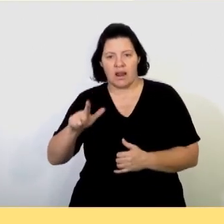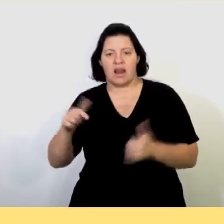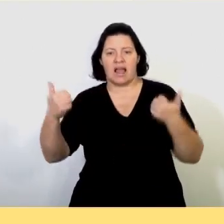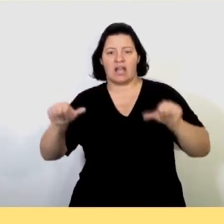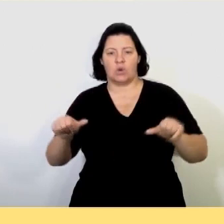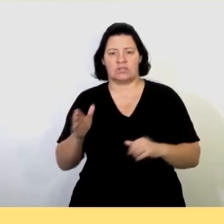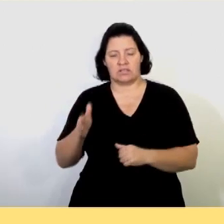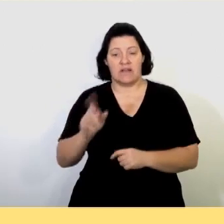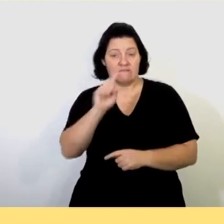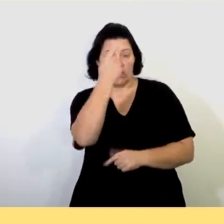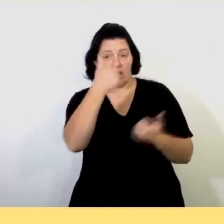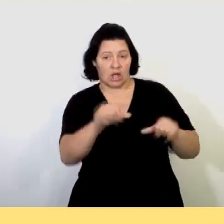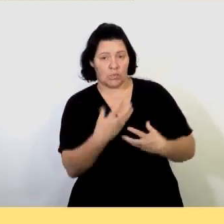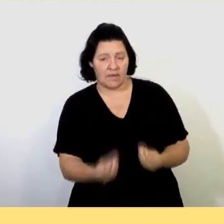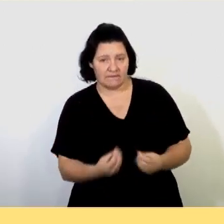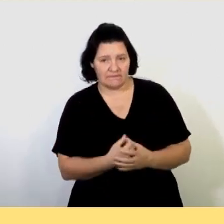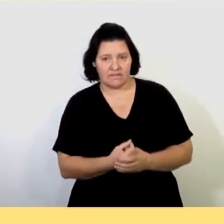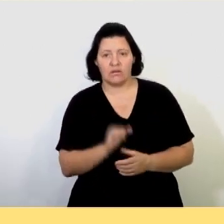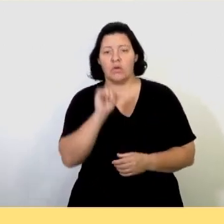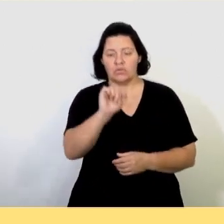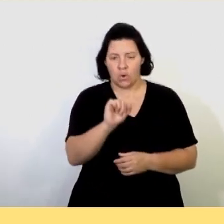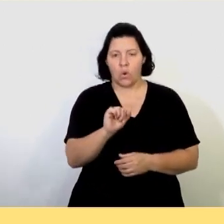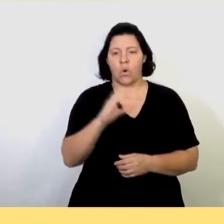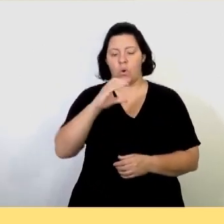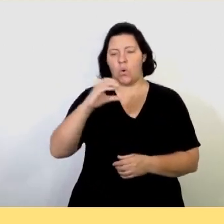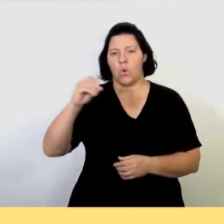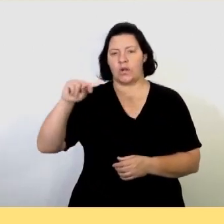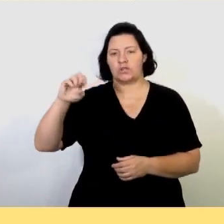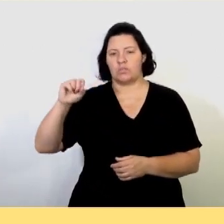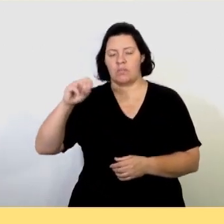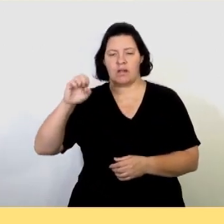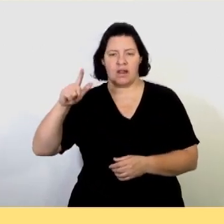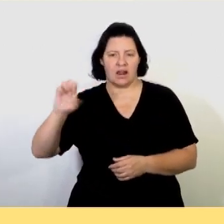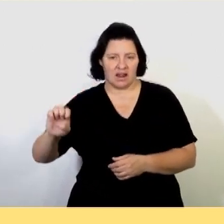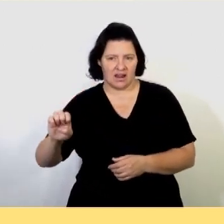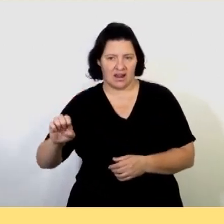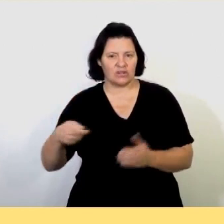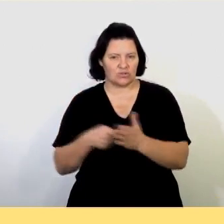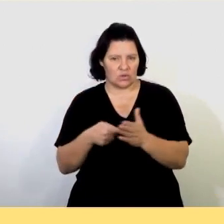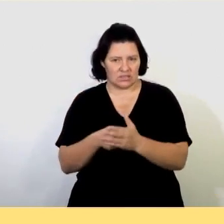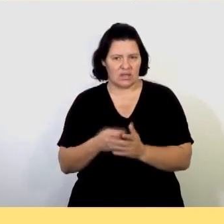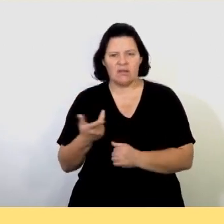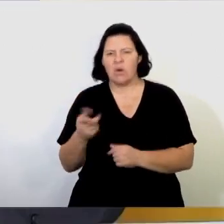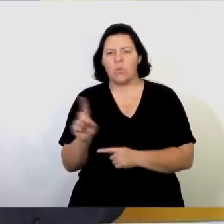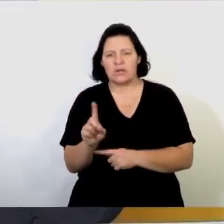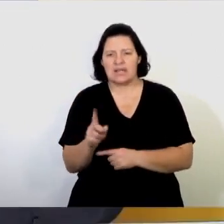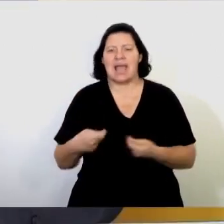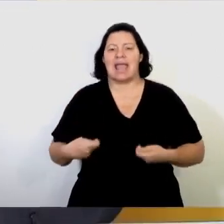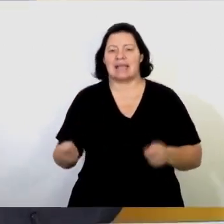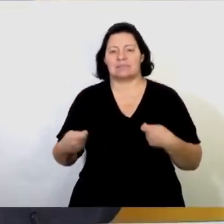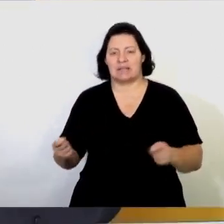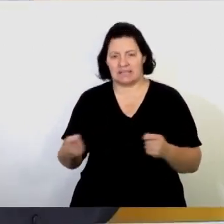accounts section, and the first account that we have is your consumable stores. Remember, consumable stores